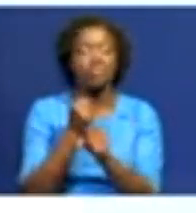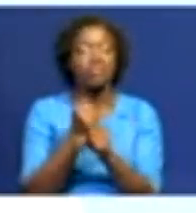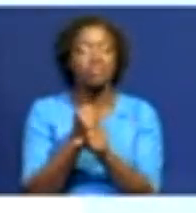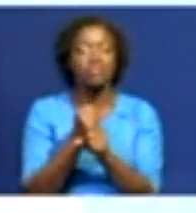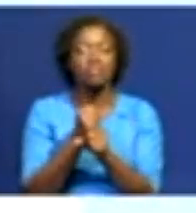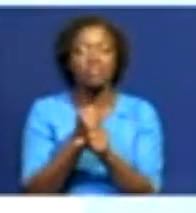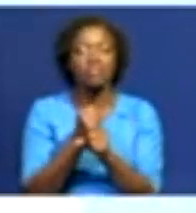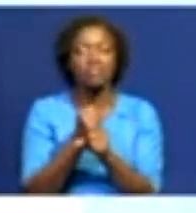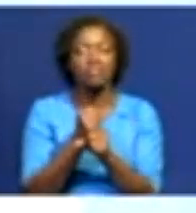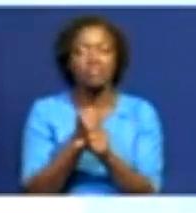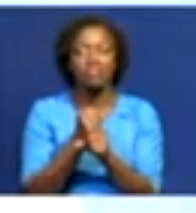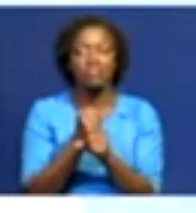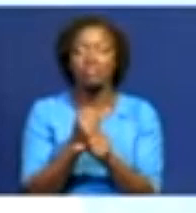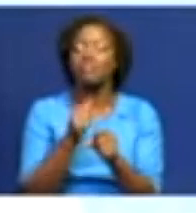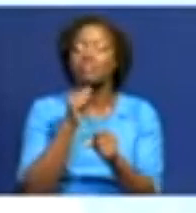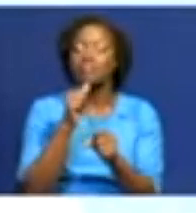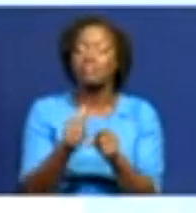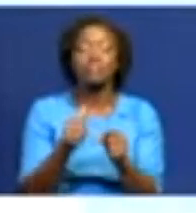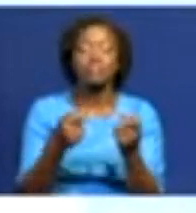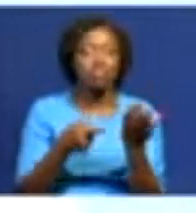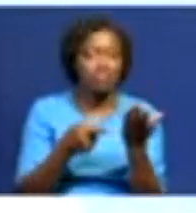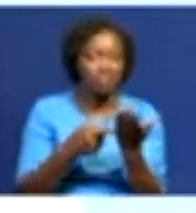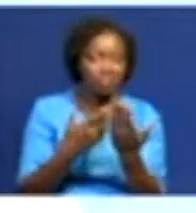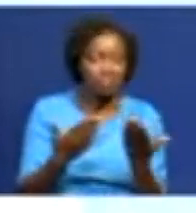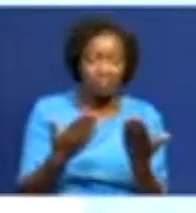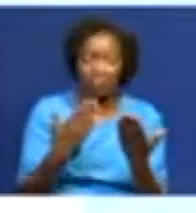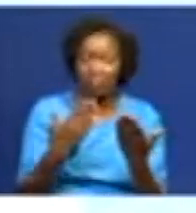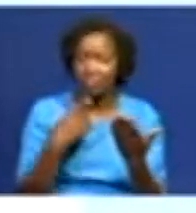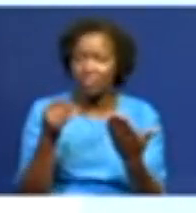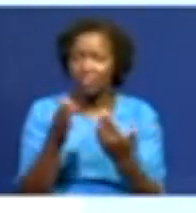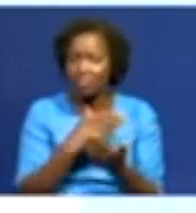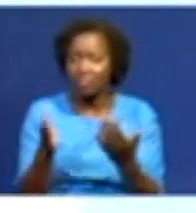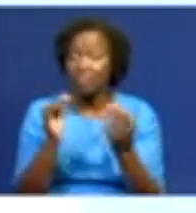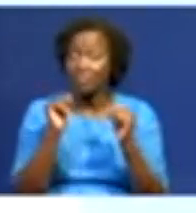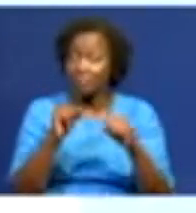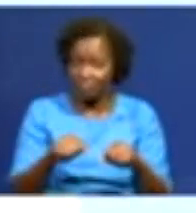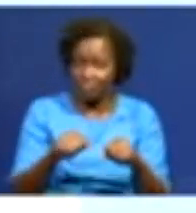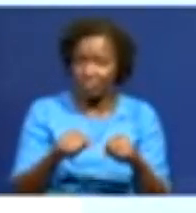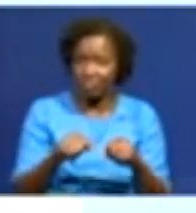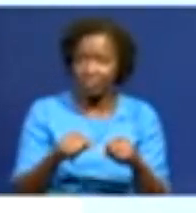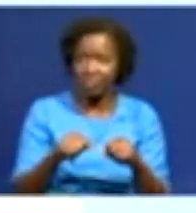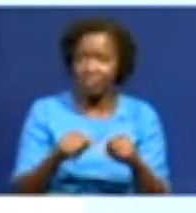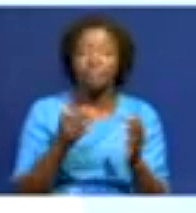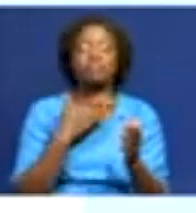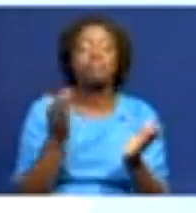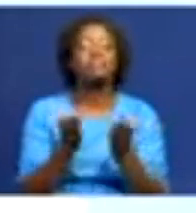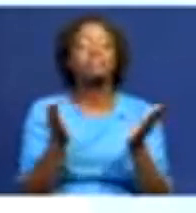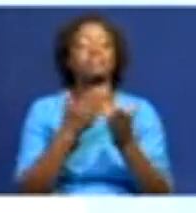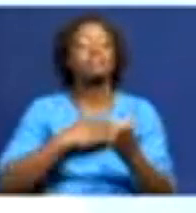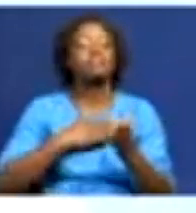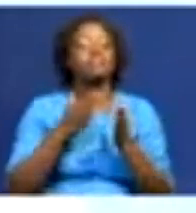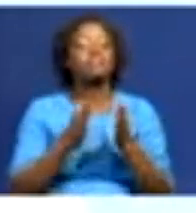know, to talk to non-technical people about what they should do. So wherever I can, I like to encourage scientists